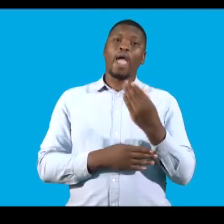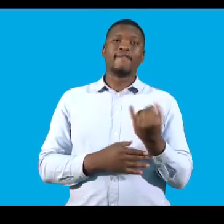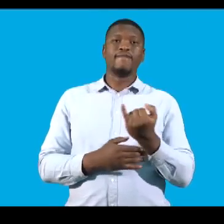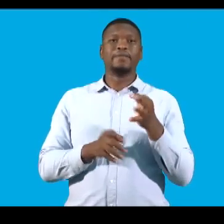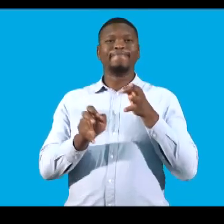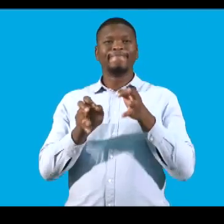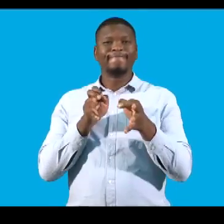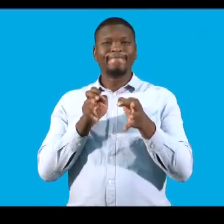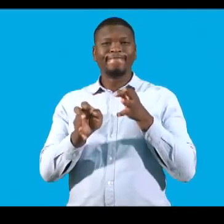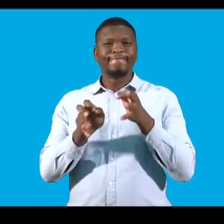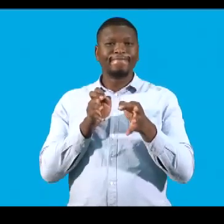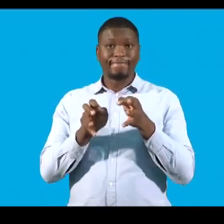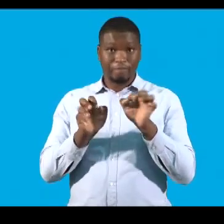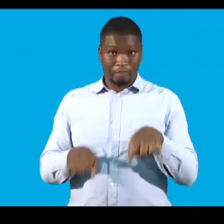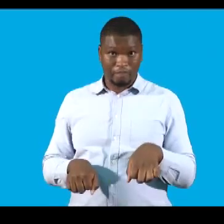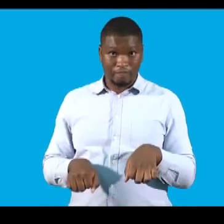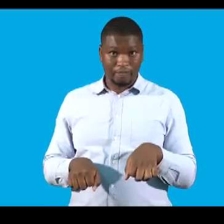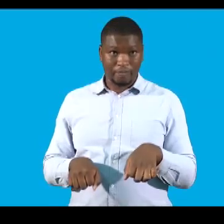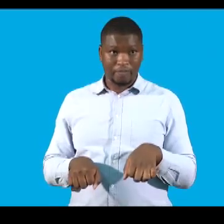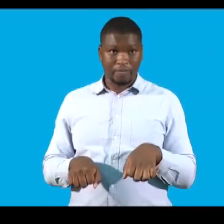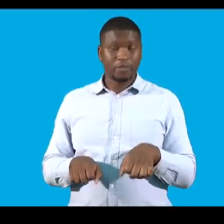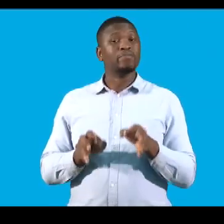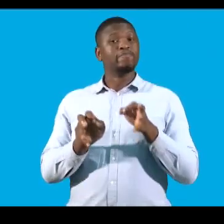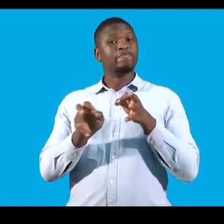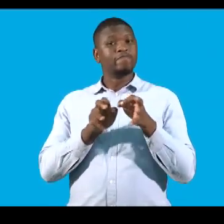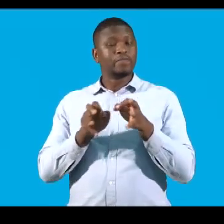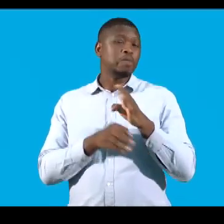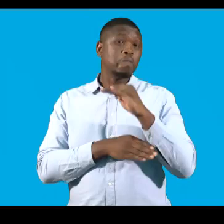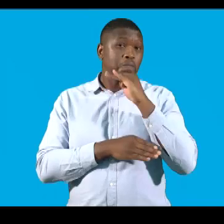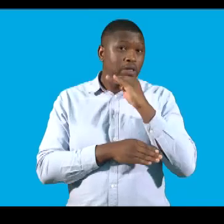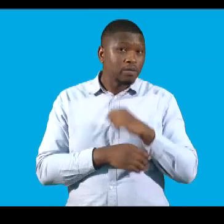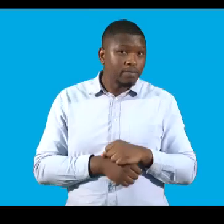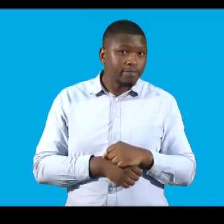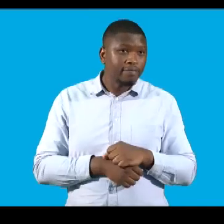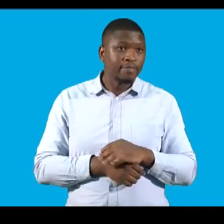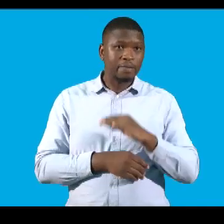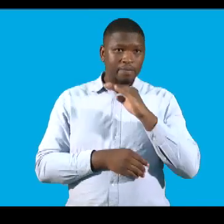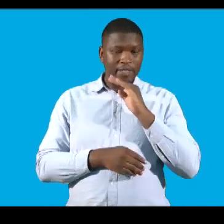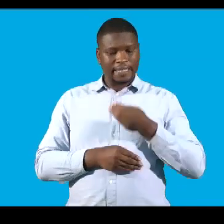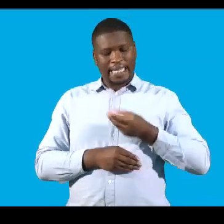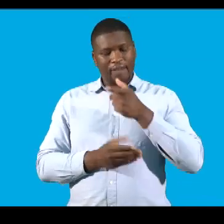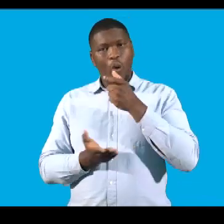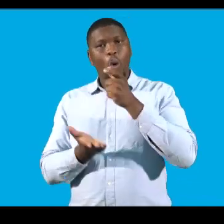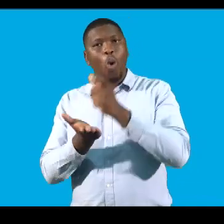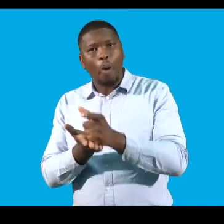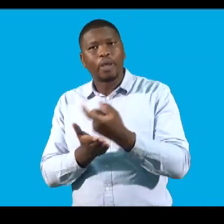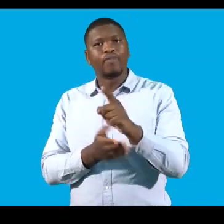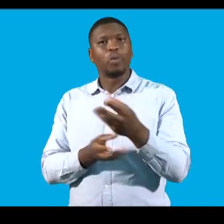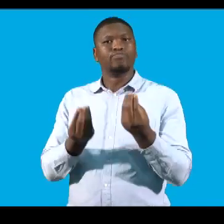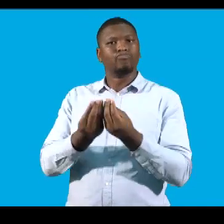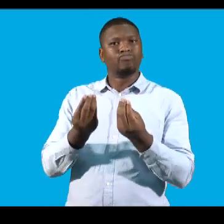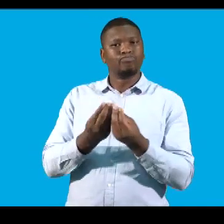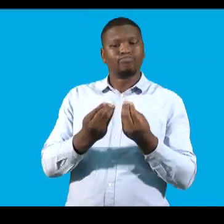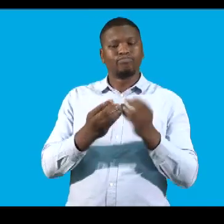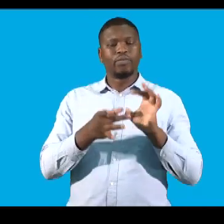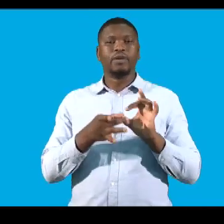at explain, right? So explain means to give a comment on